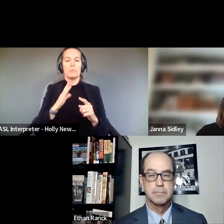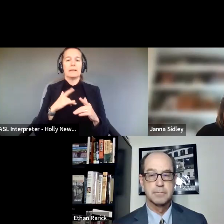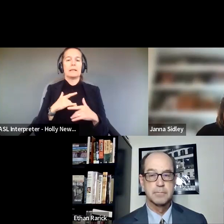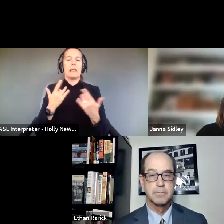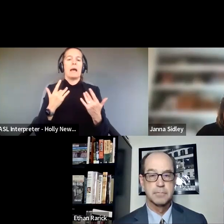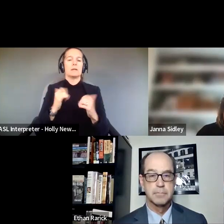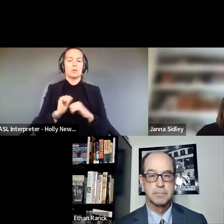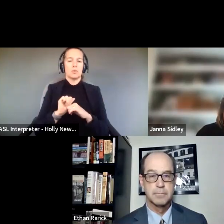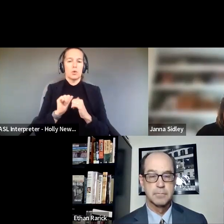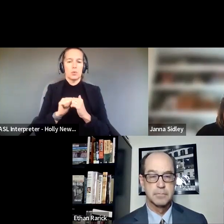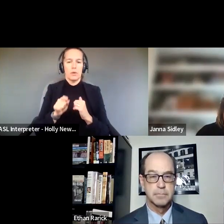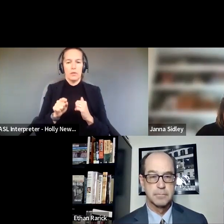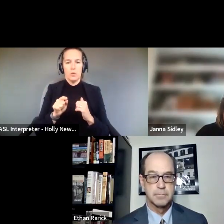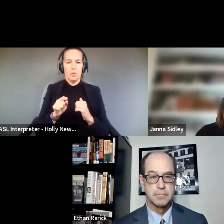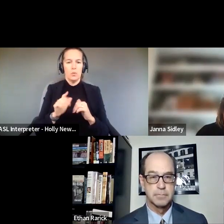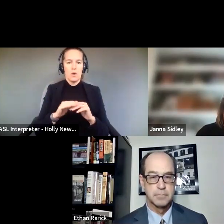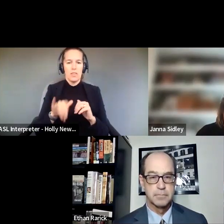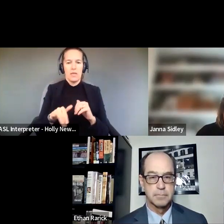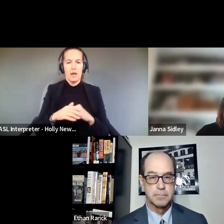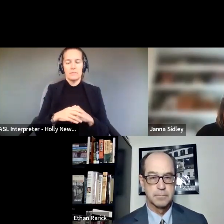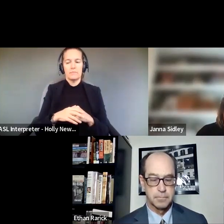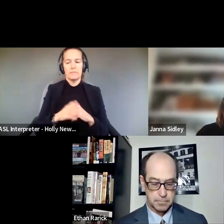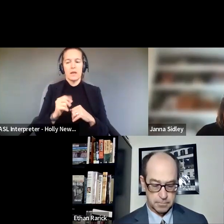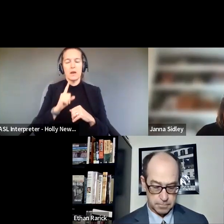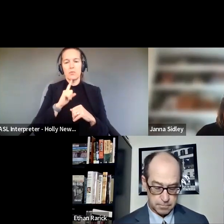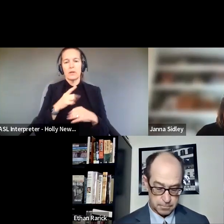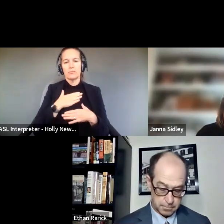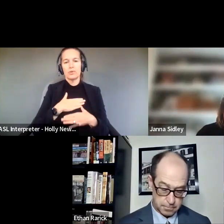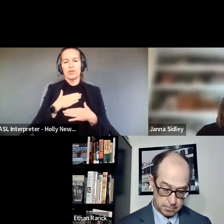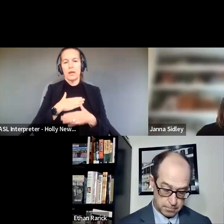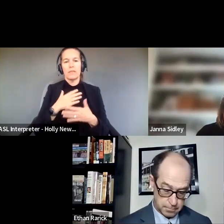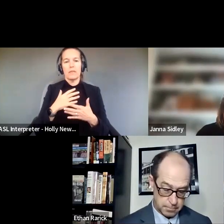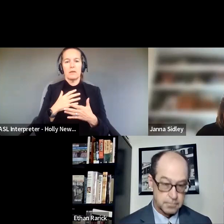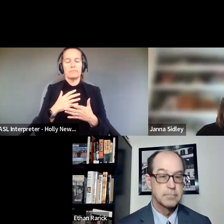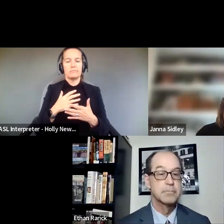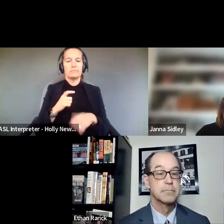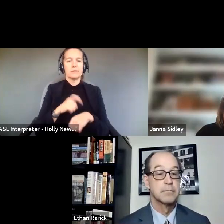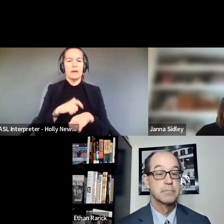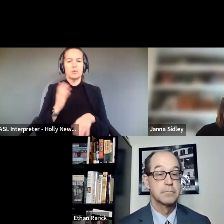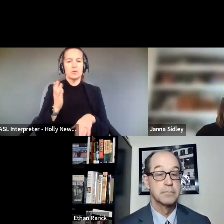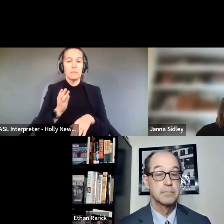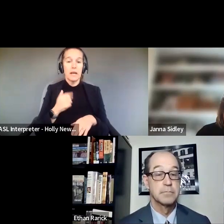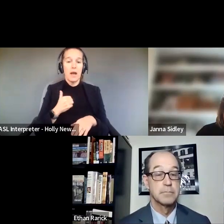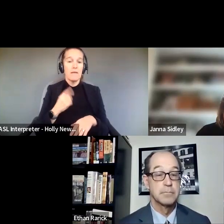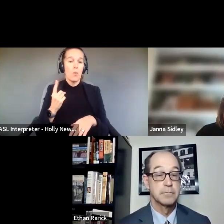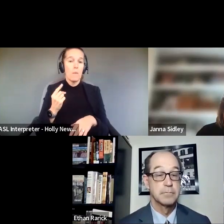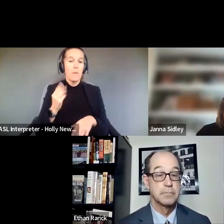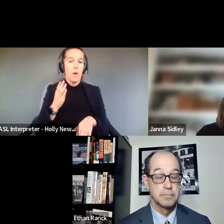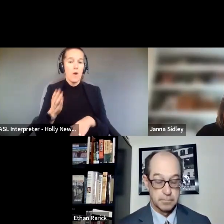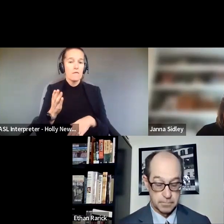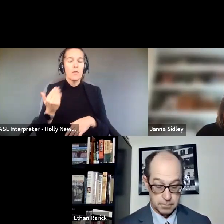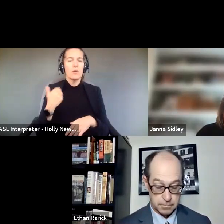on that, and really appreciate the opportunity to speak. I have one more offer. There was a